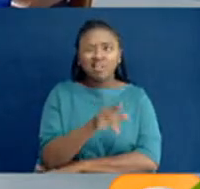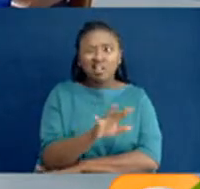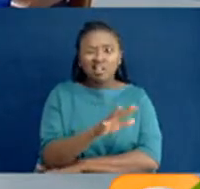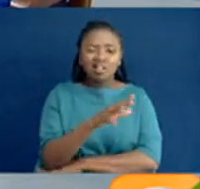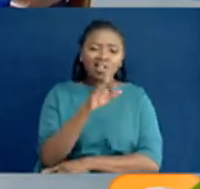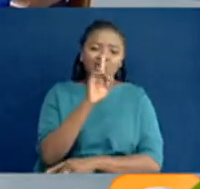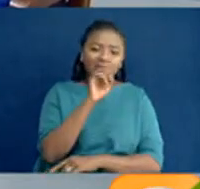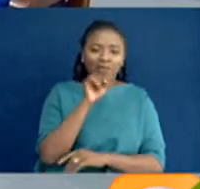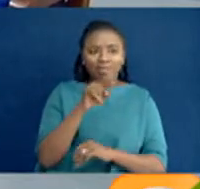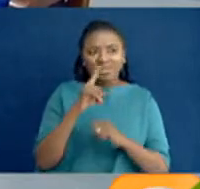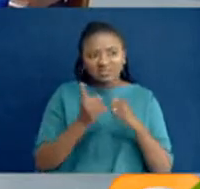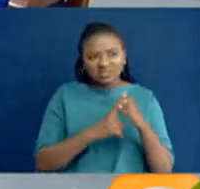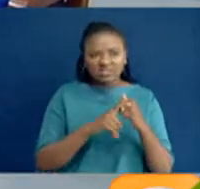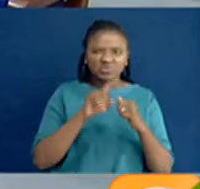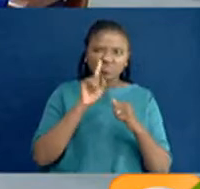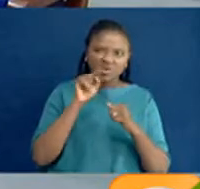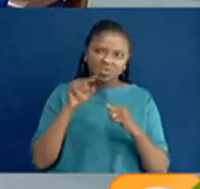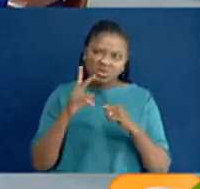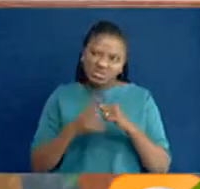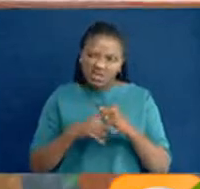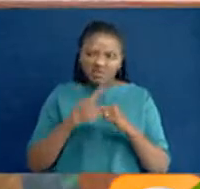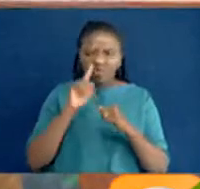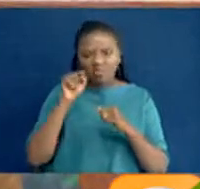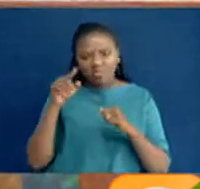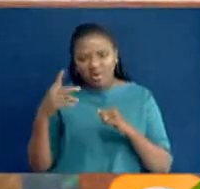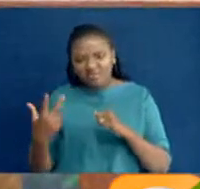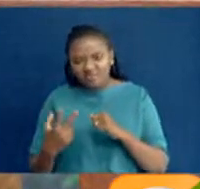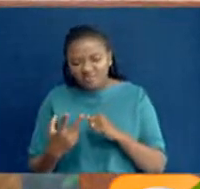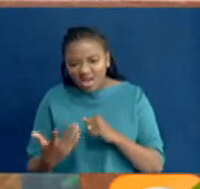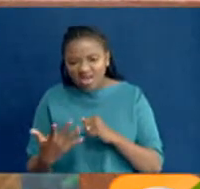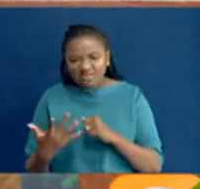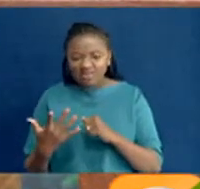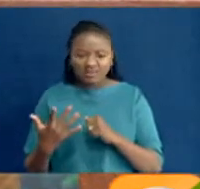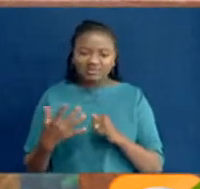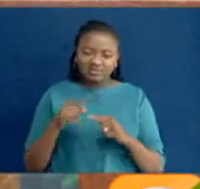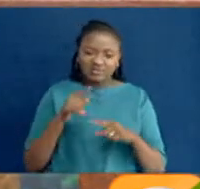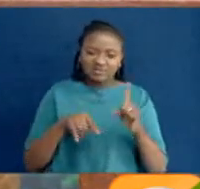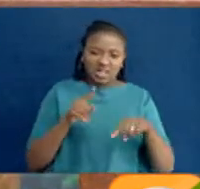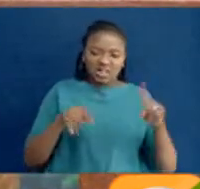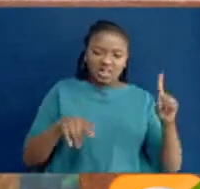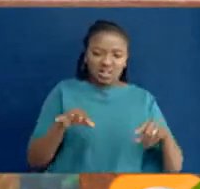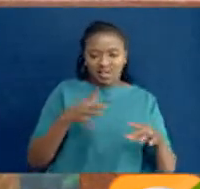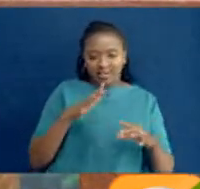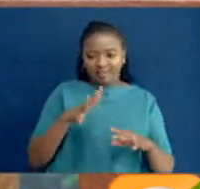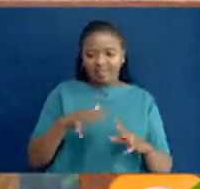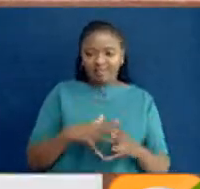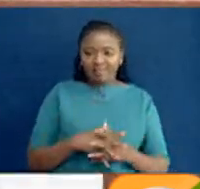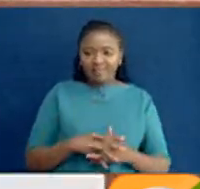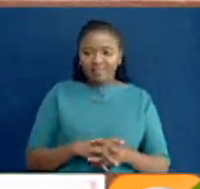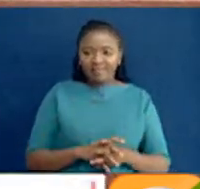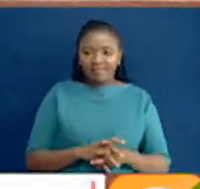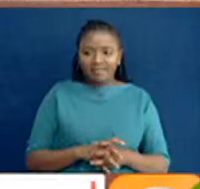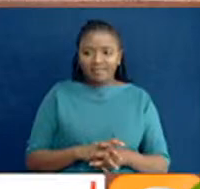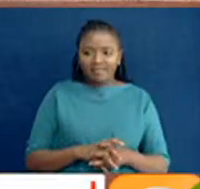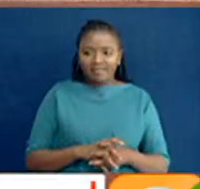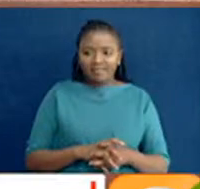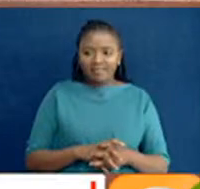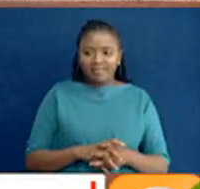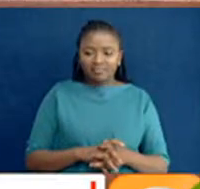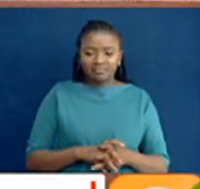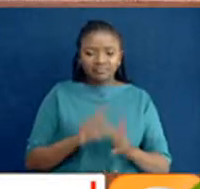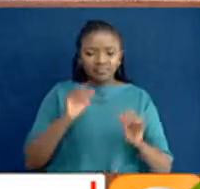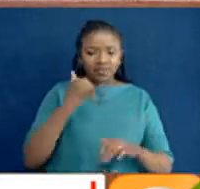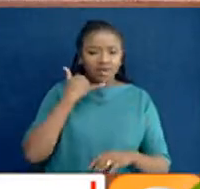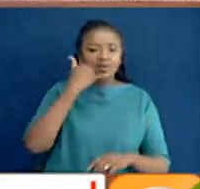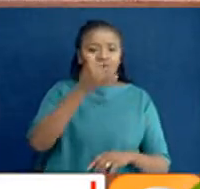1.7, 1.5. We're still working out because they're going to be produced locally. But I said, you call the CEO and you speak to her, but